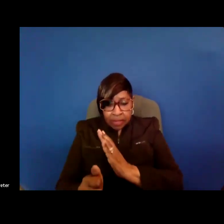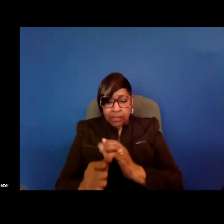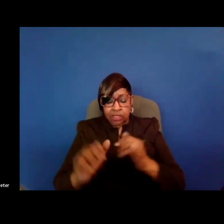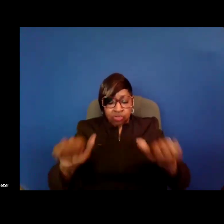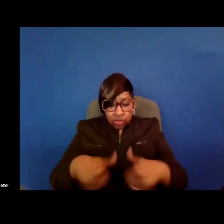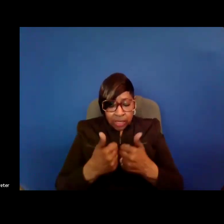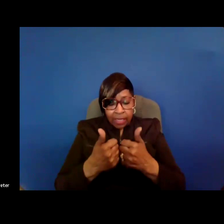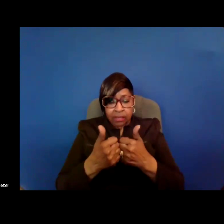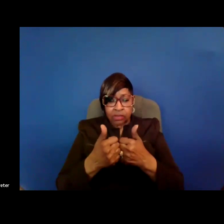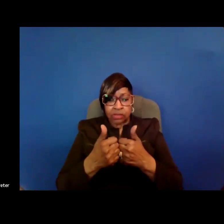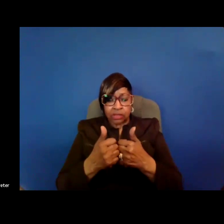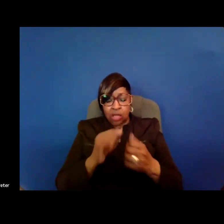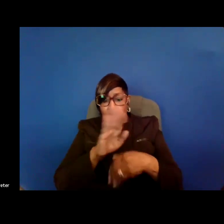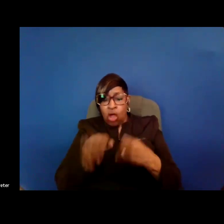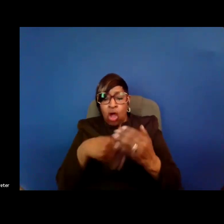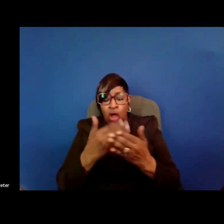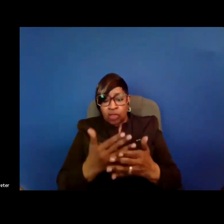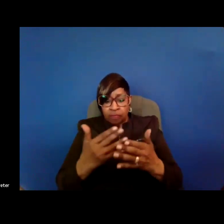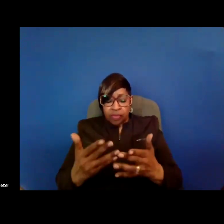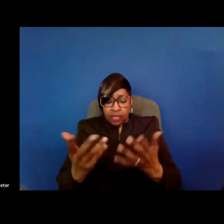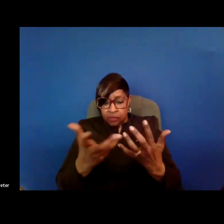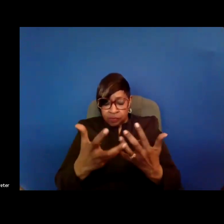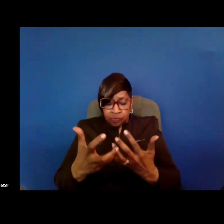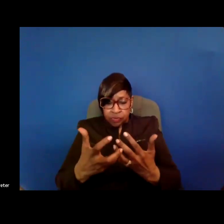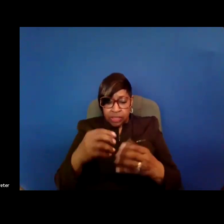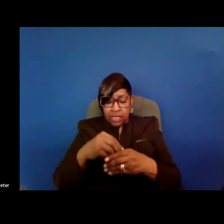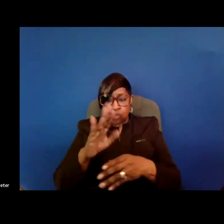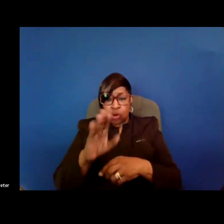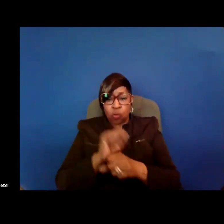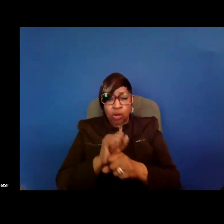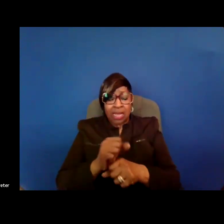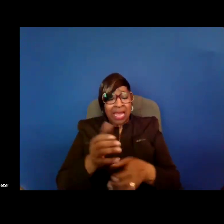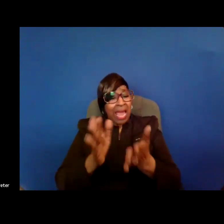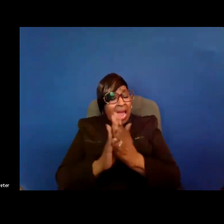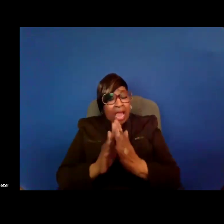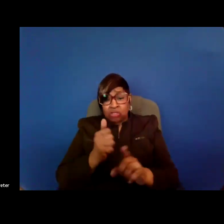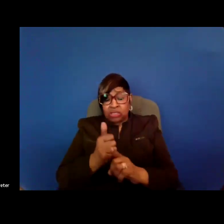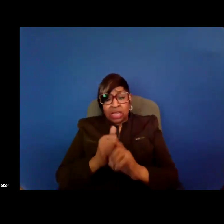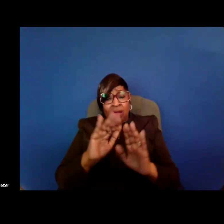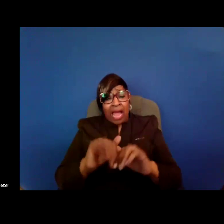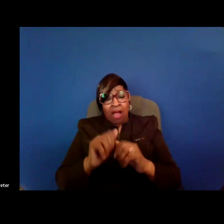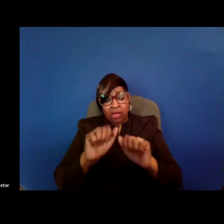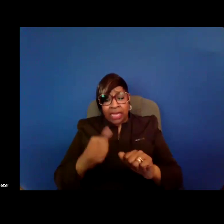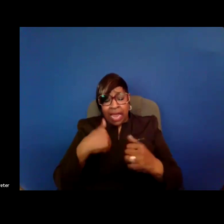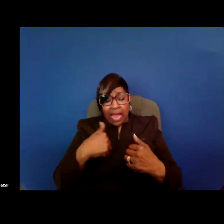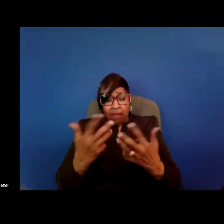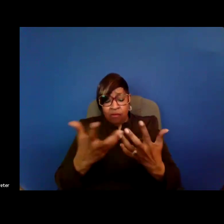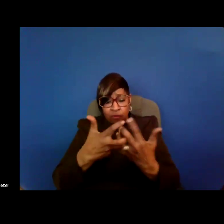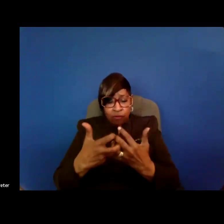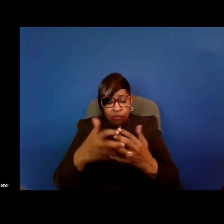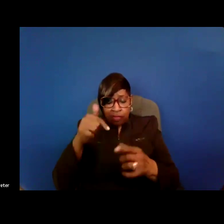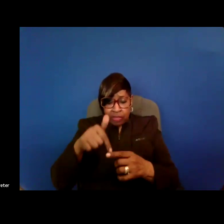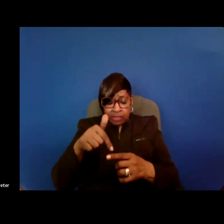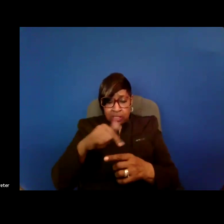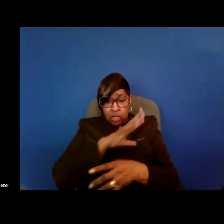the things into your work. So just ask yourself, how can I infuse this